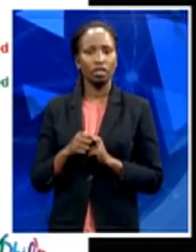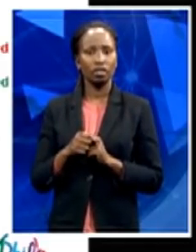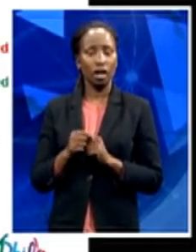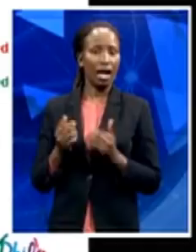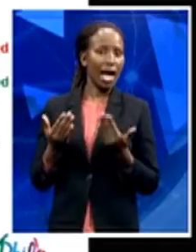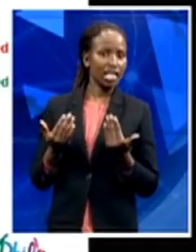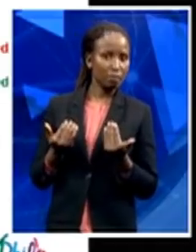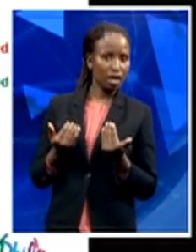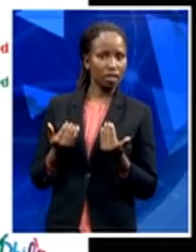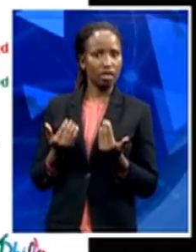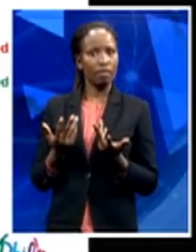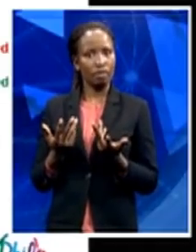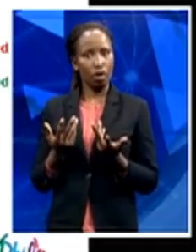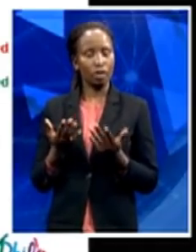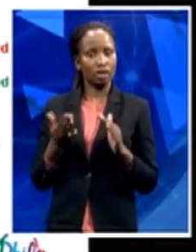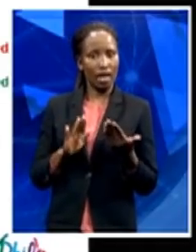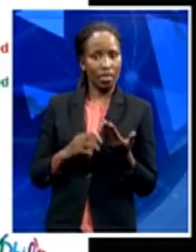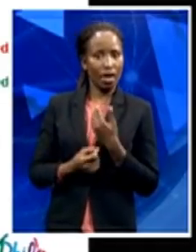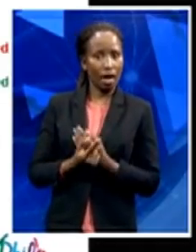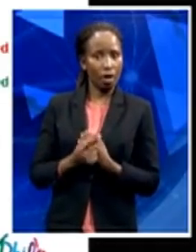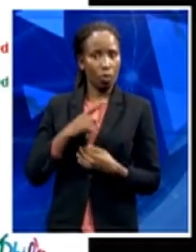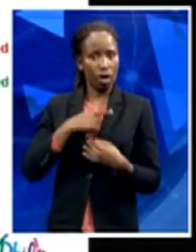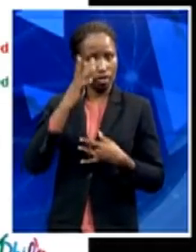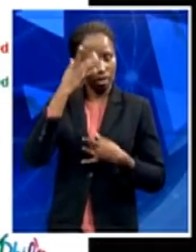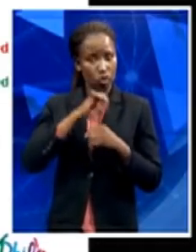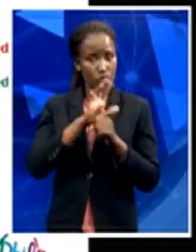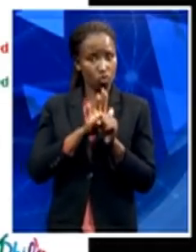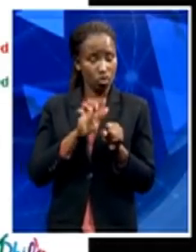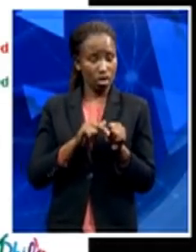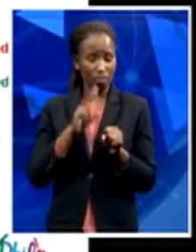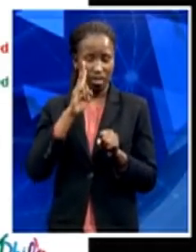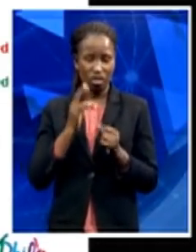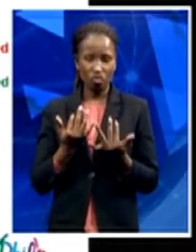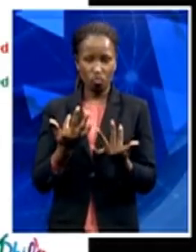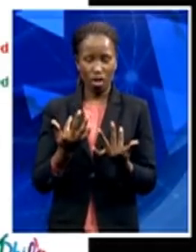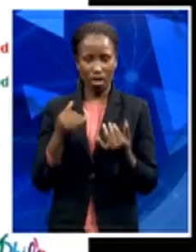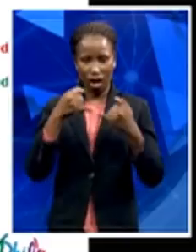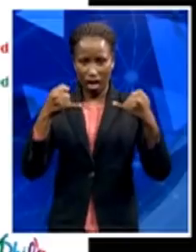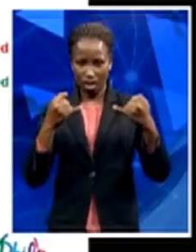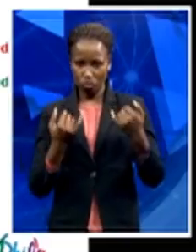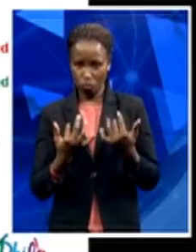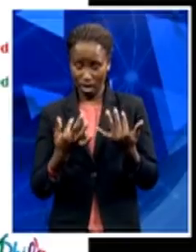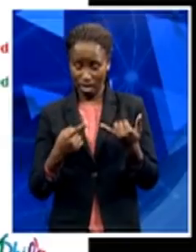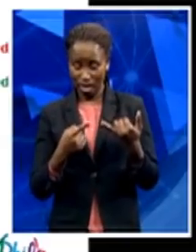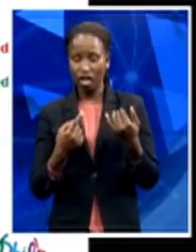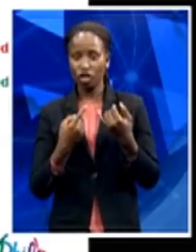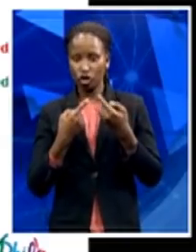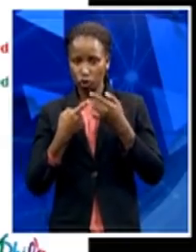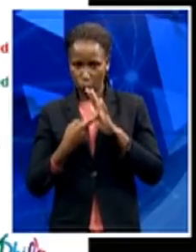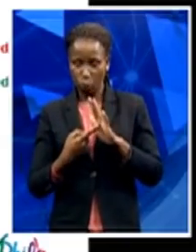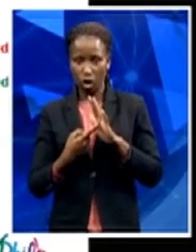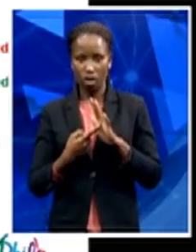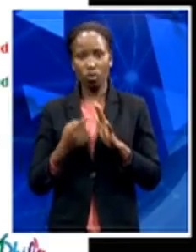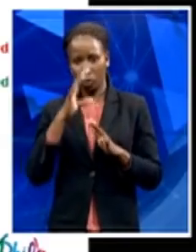during COVID-19. The green line shows what had been predicted by our scientists at the Medical